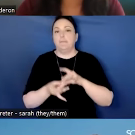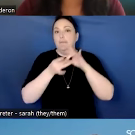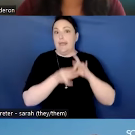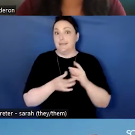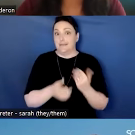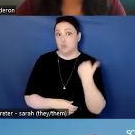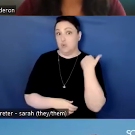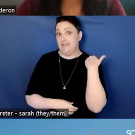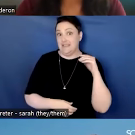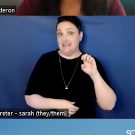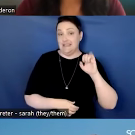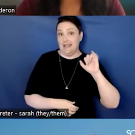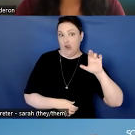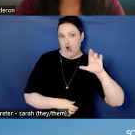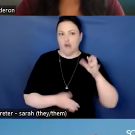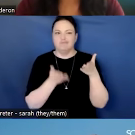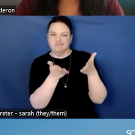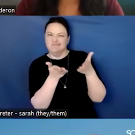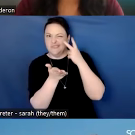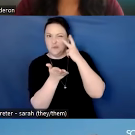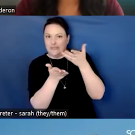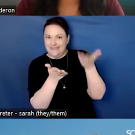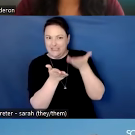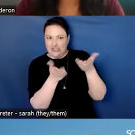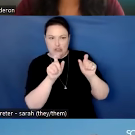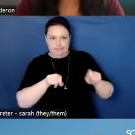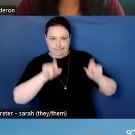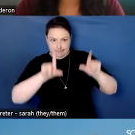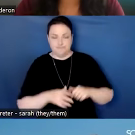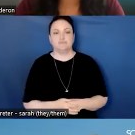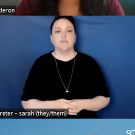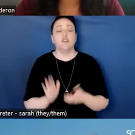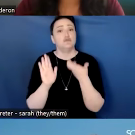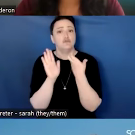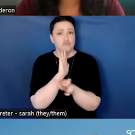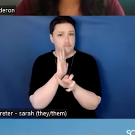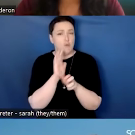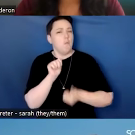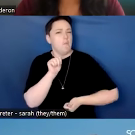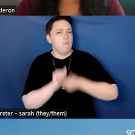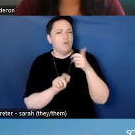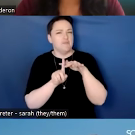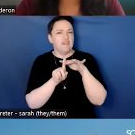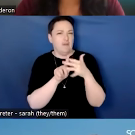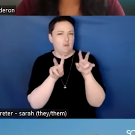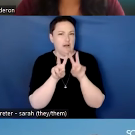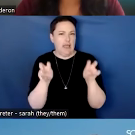shown on the screen. So the draft really contains the bulk of the environmental analysis.